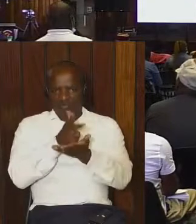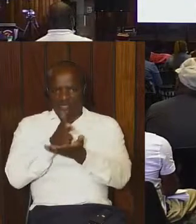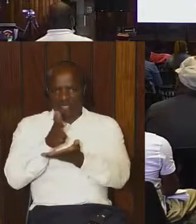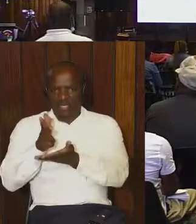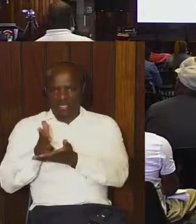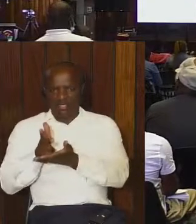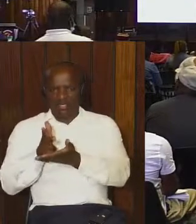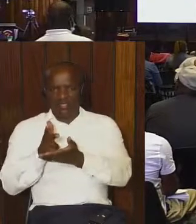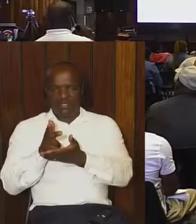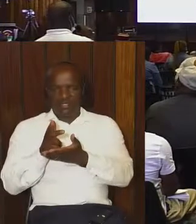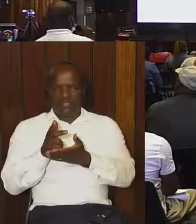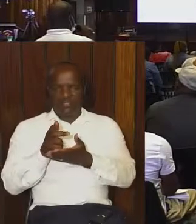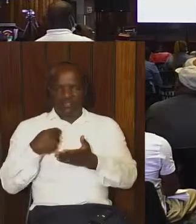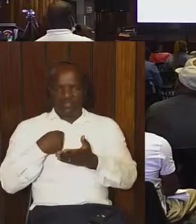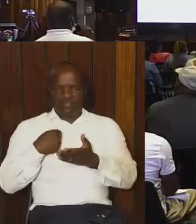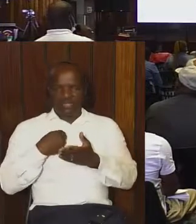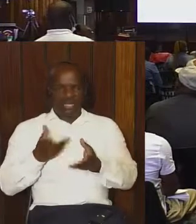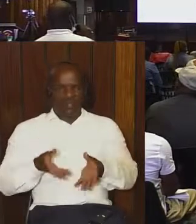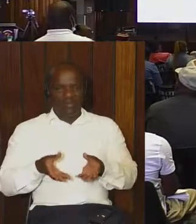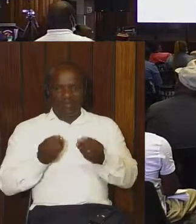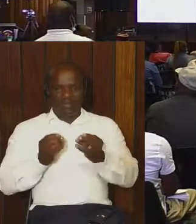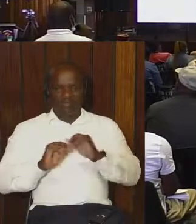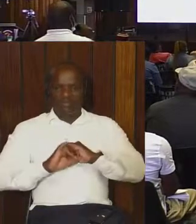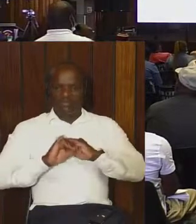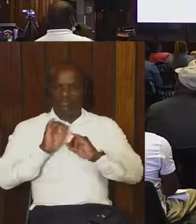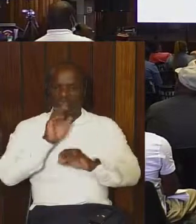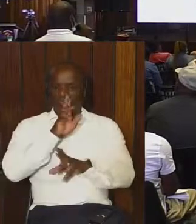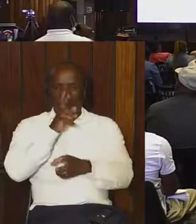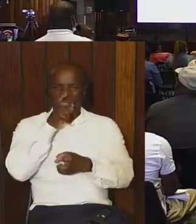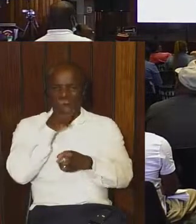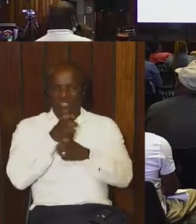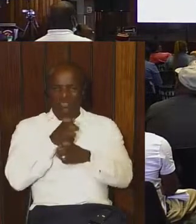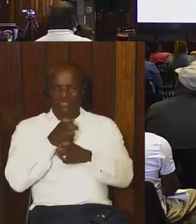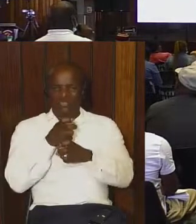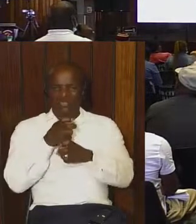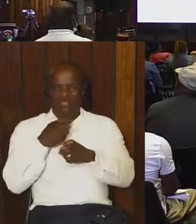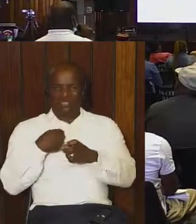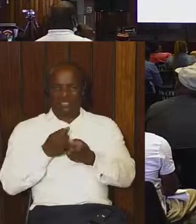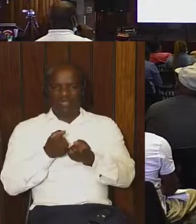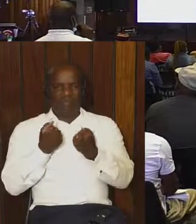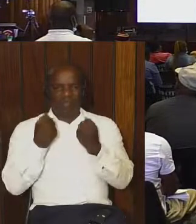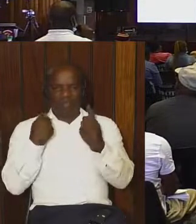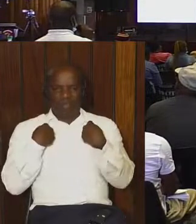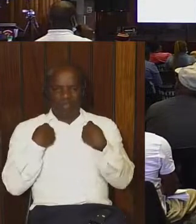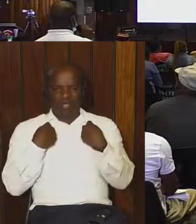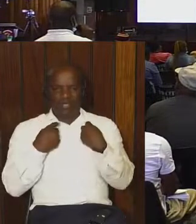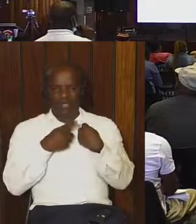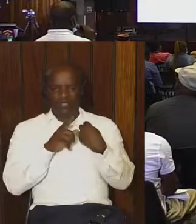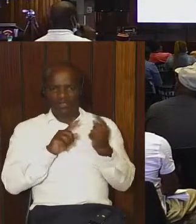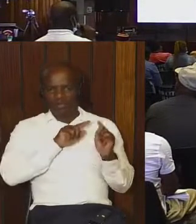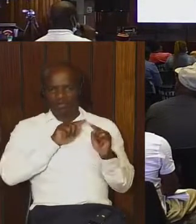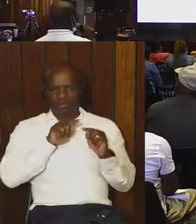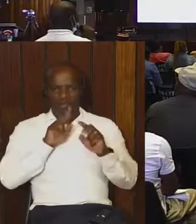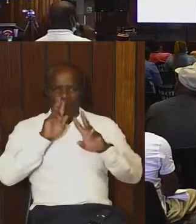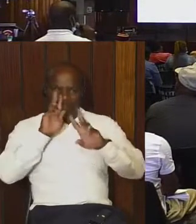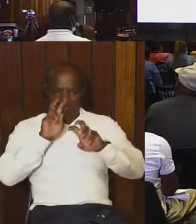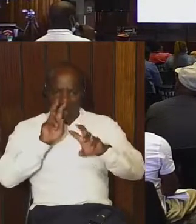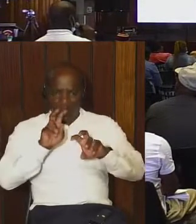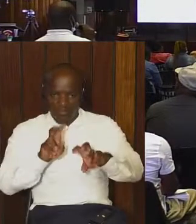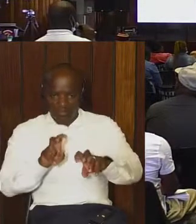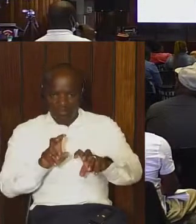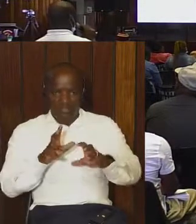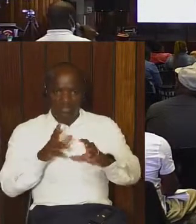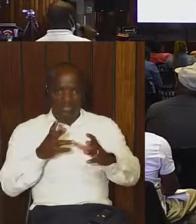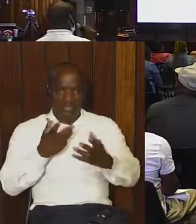I found it extremely difficult to understand whether the monitoring and evaluation prior to